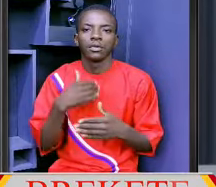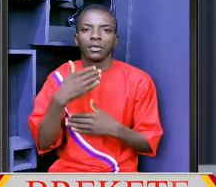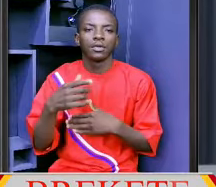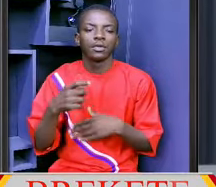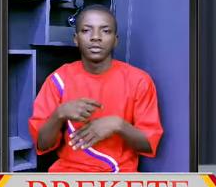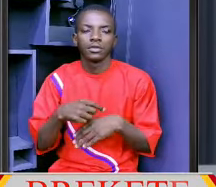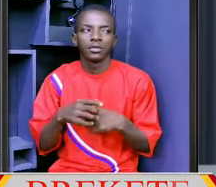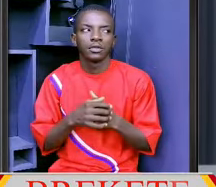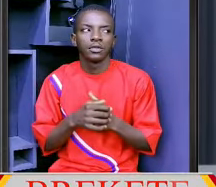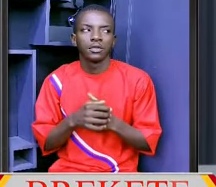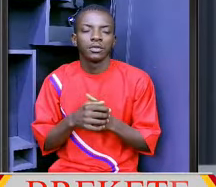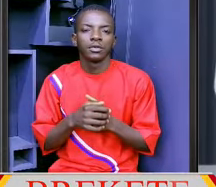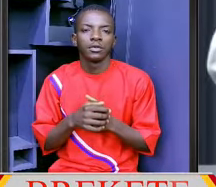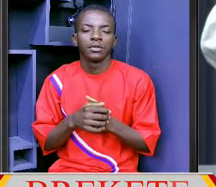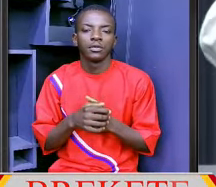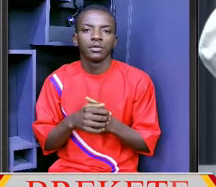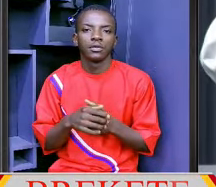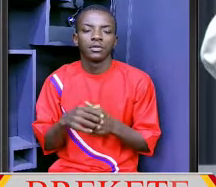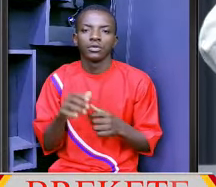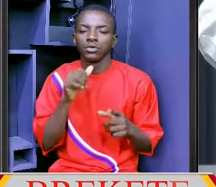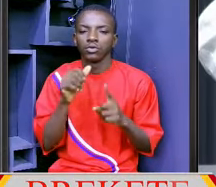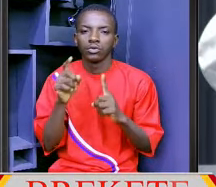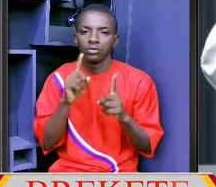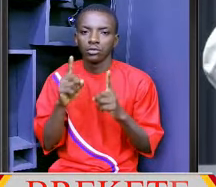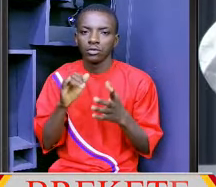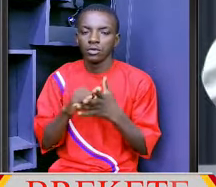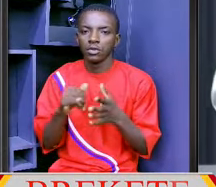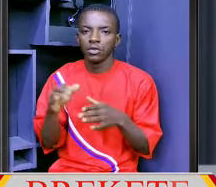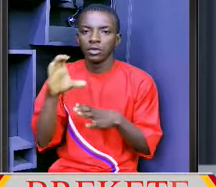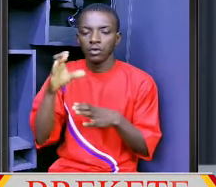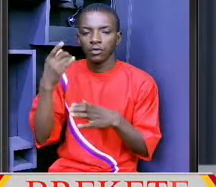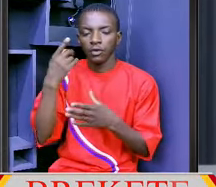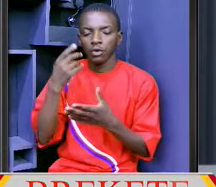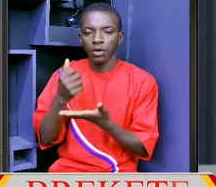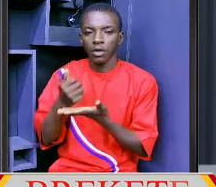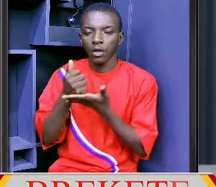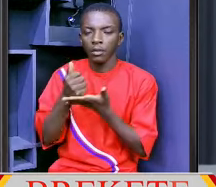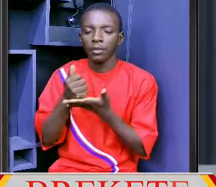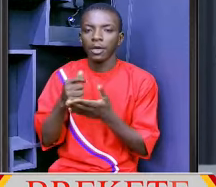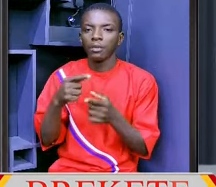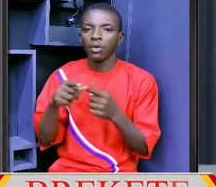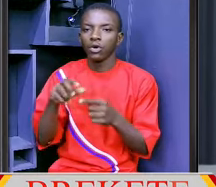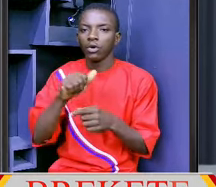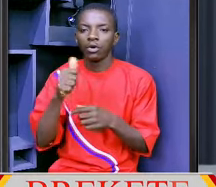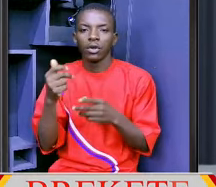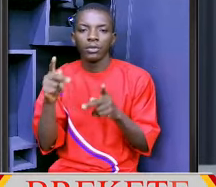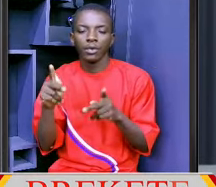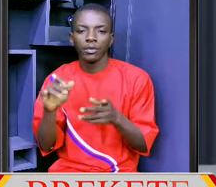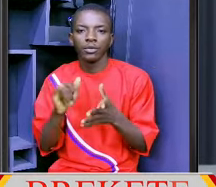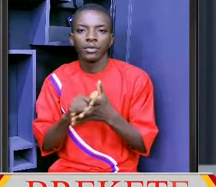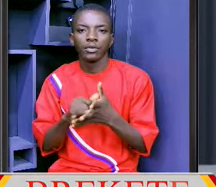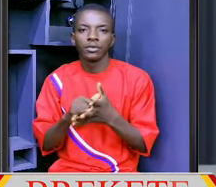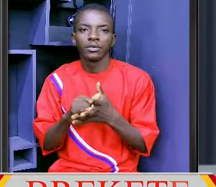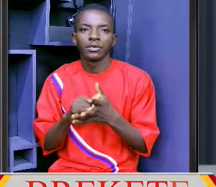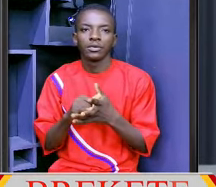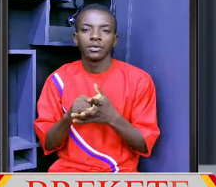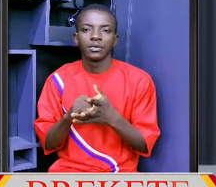time, I don't know, talk, say you could look for help. But for other people to learn,